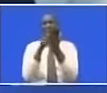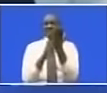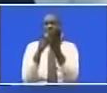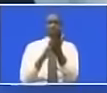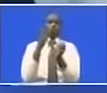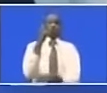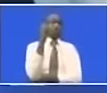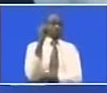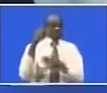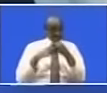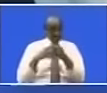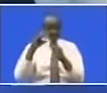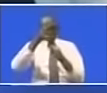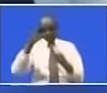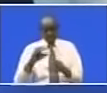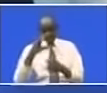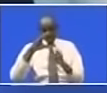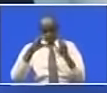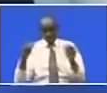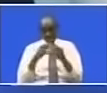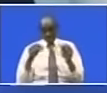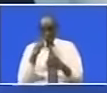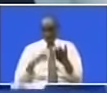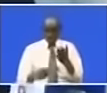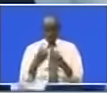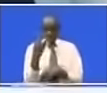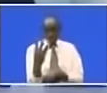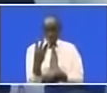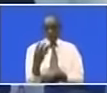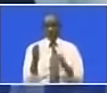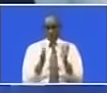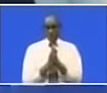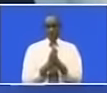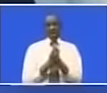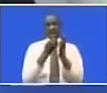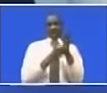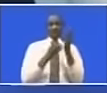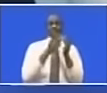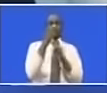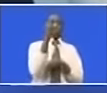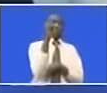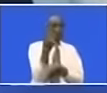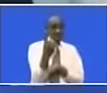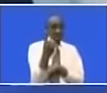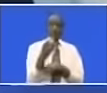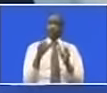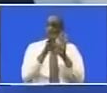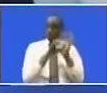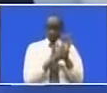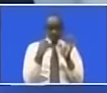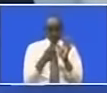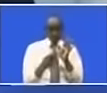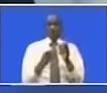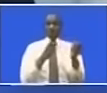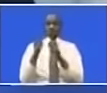206, Sabbatical 4, read together with Article 201 of the Constitution, the Control